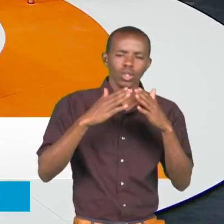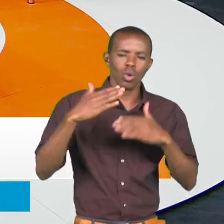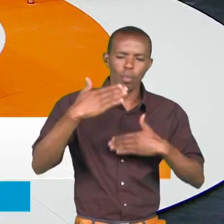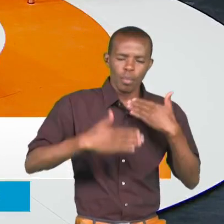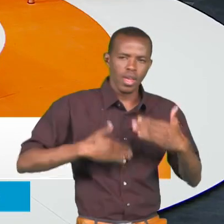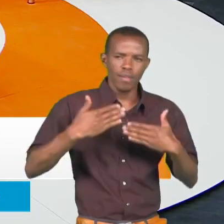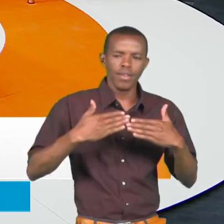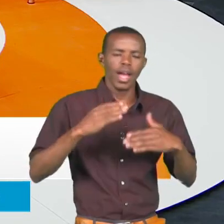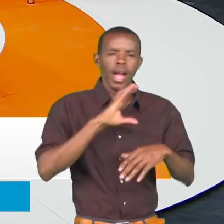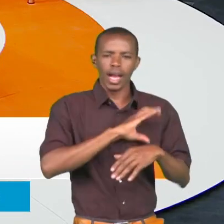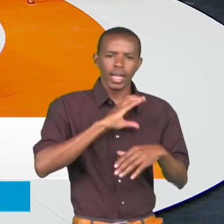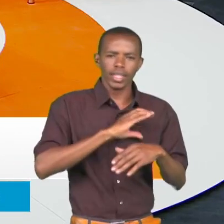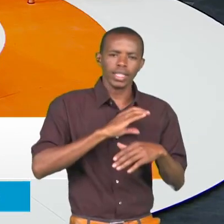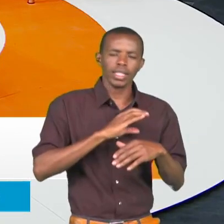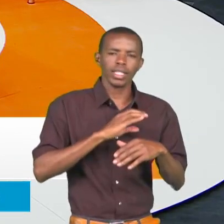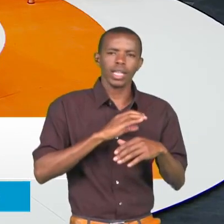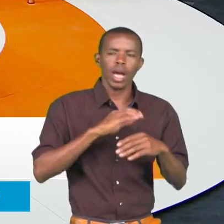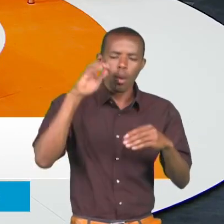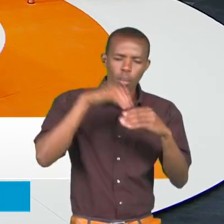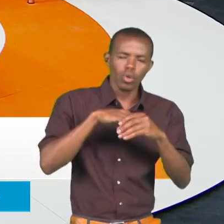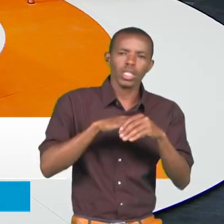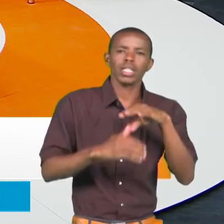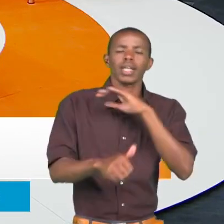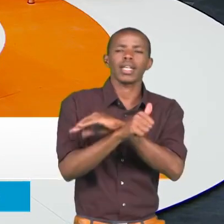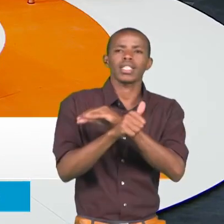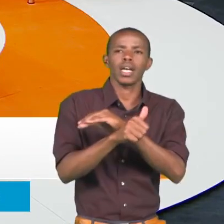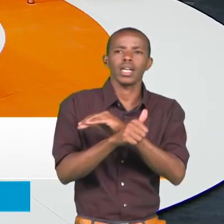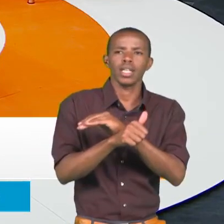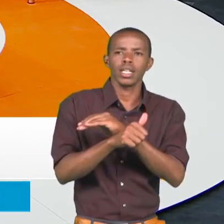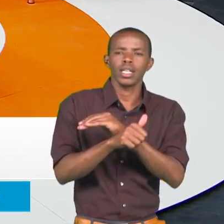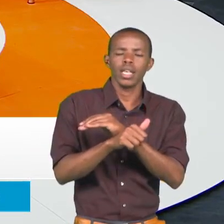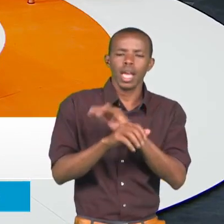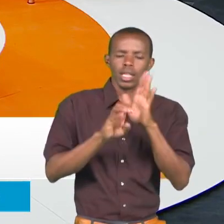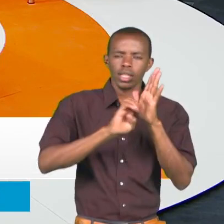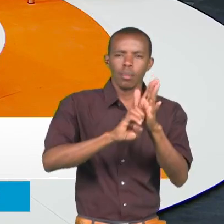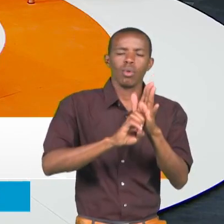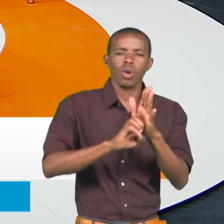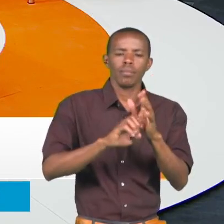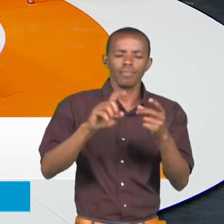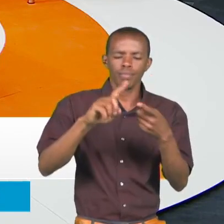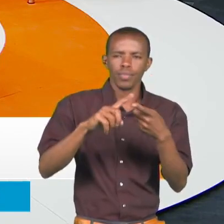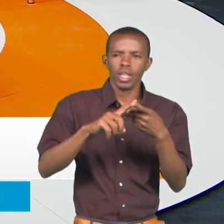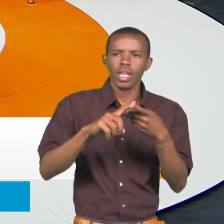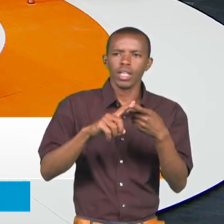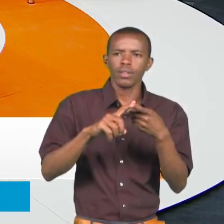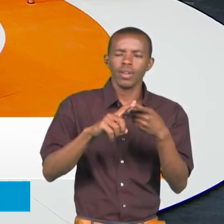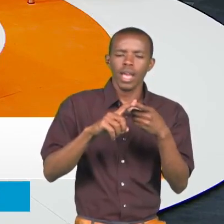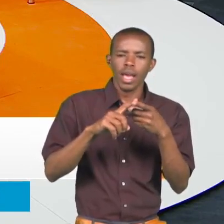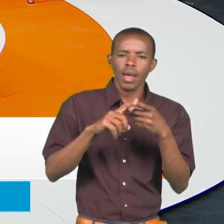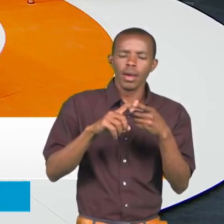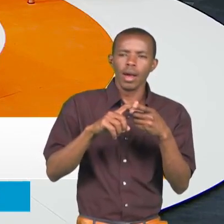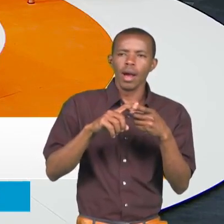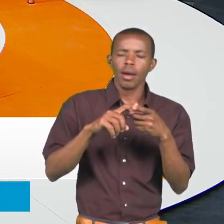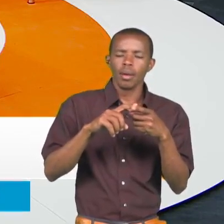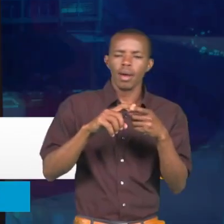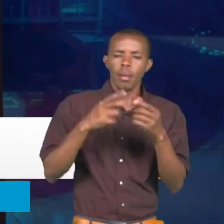like characteristics that put you at risk. Ah, perfect. Sexual behavior. Yeah. So, for instance, one is if your sexual partner is HIV positive,